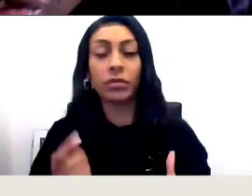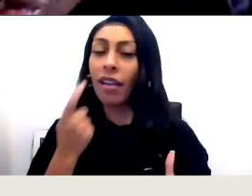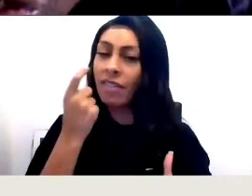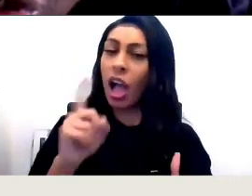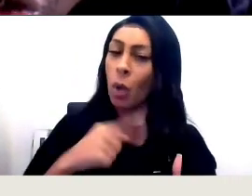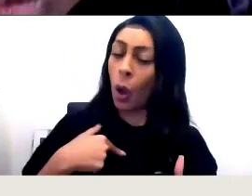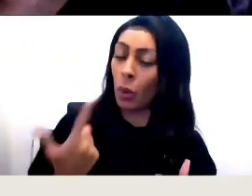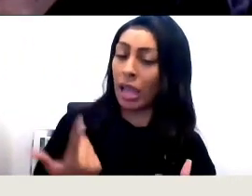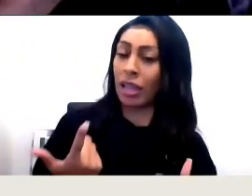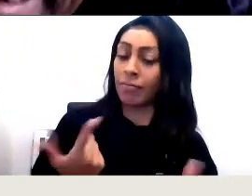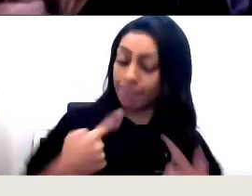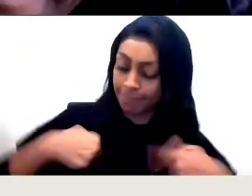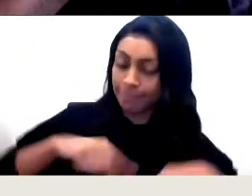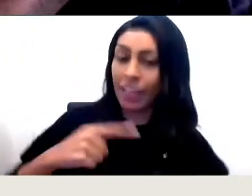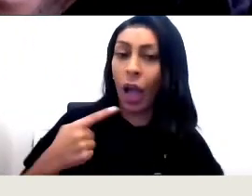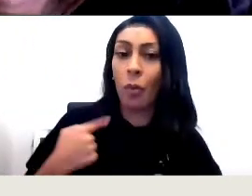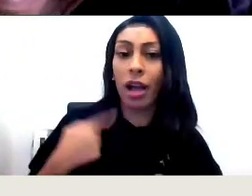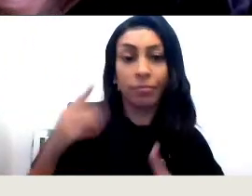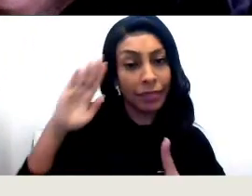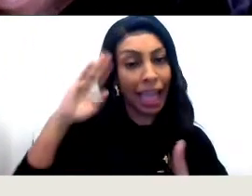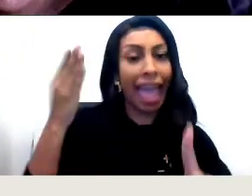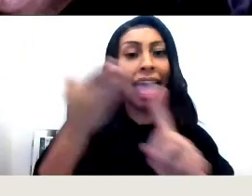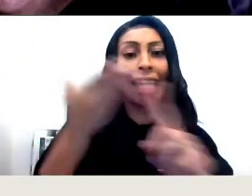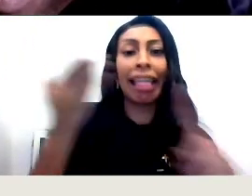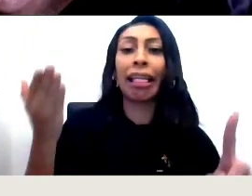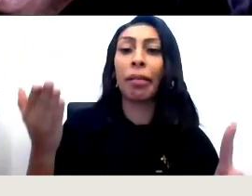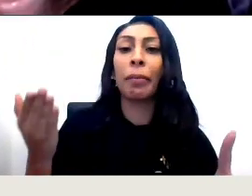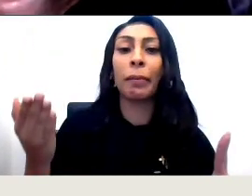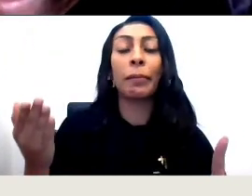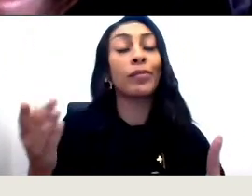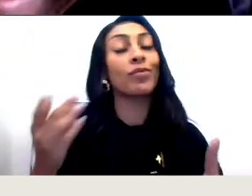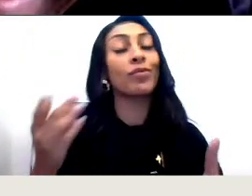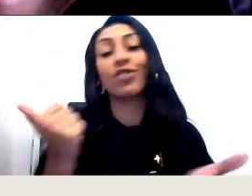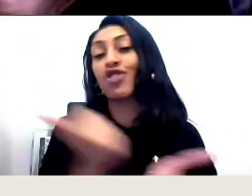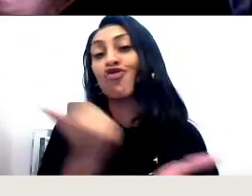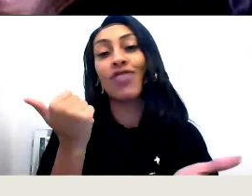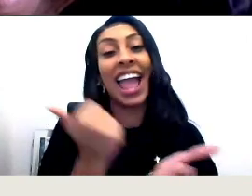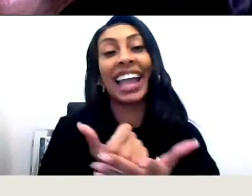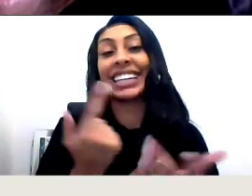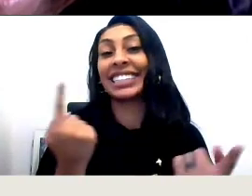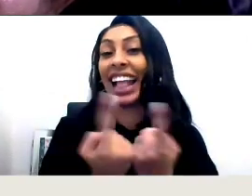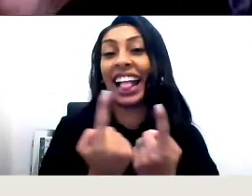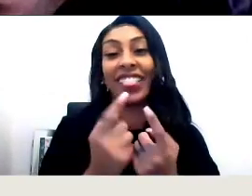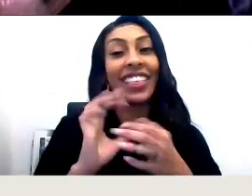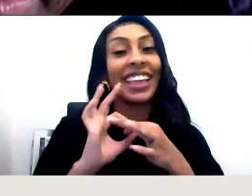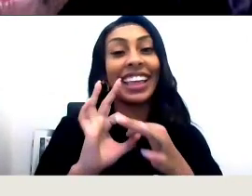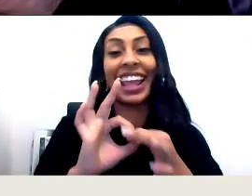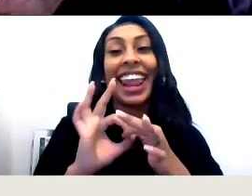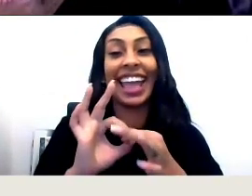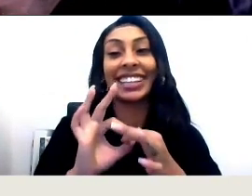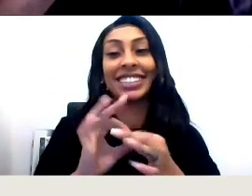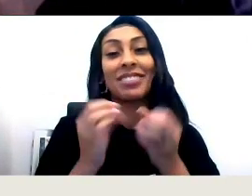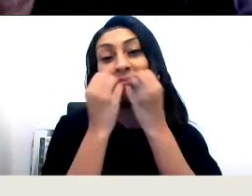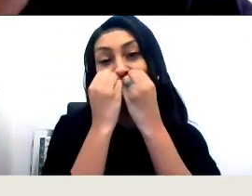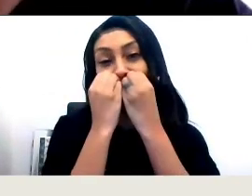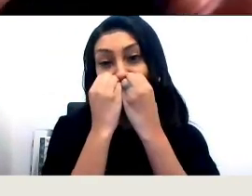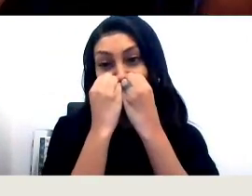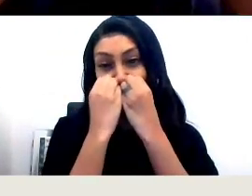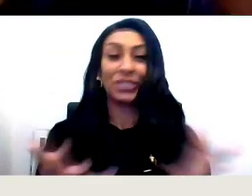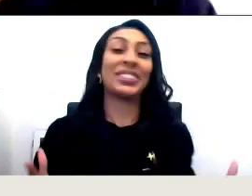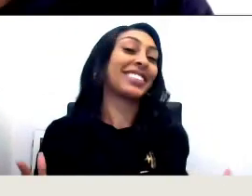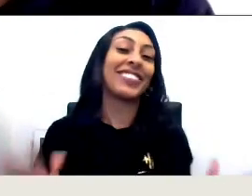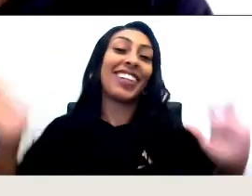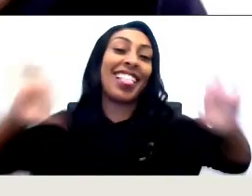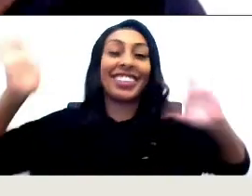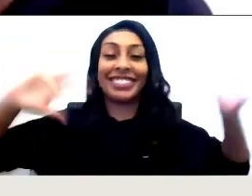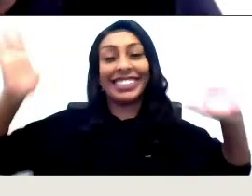doing, what we're about, and what a great thing to connect to, and what a great that's beautiful. Oh,